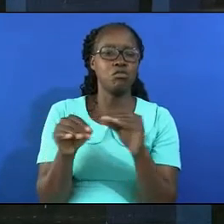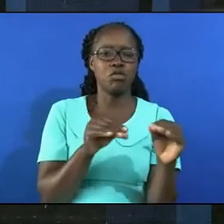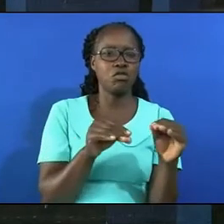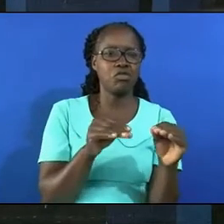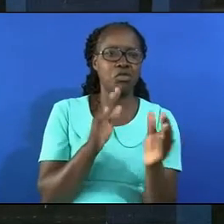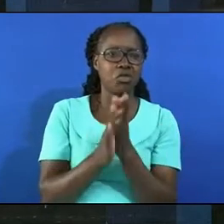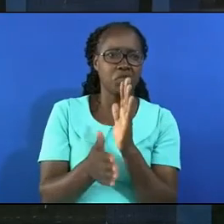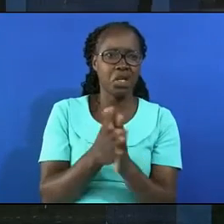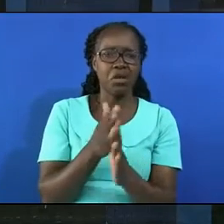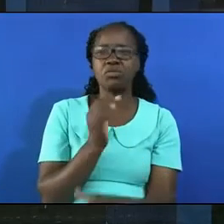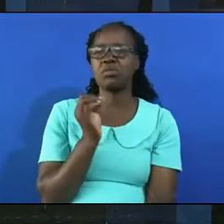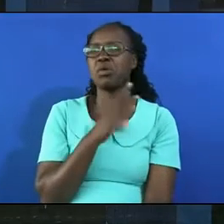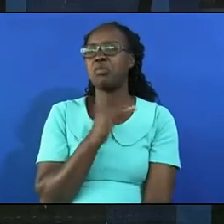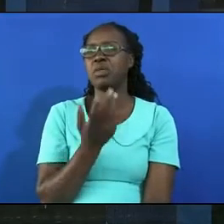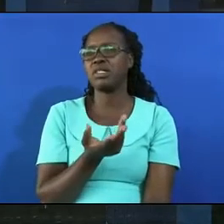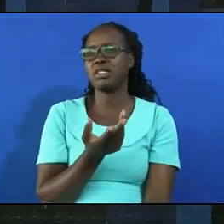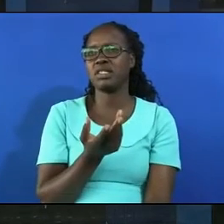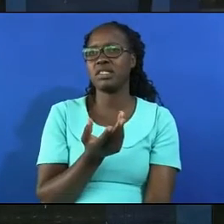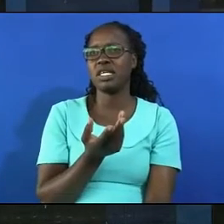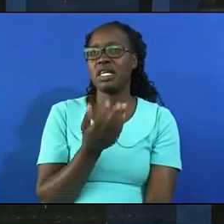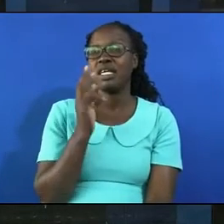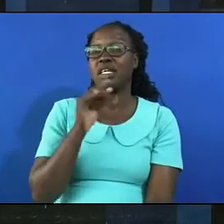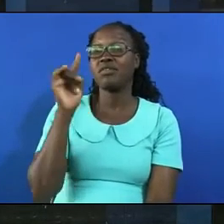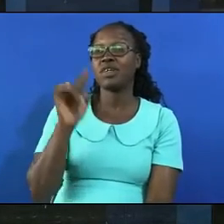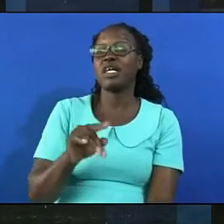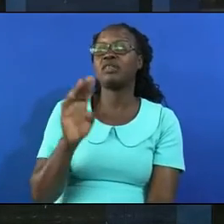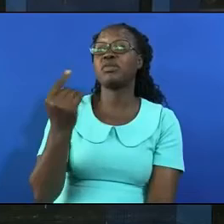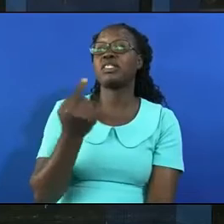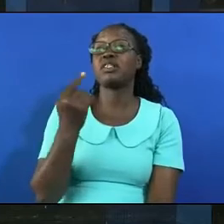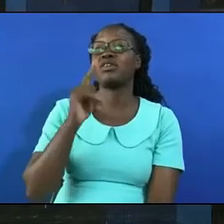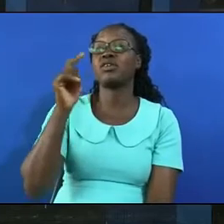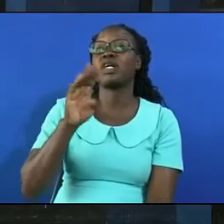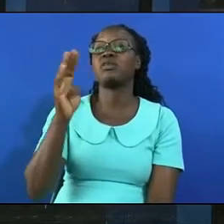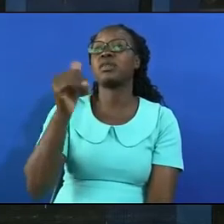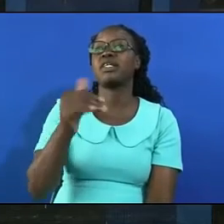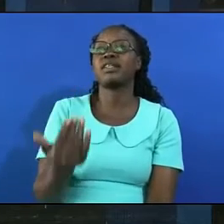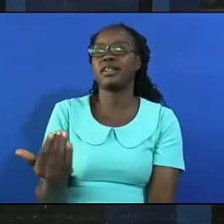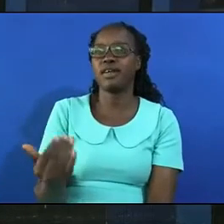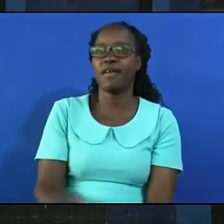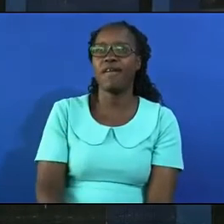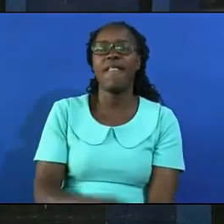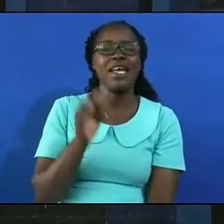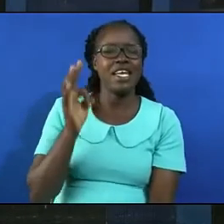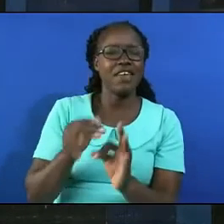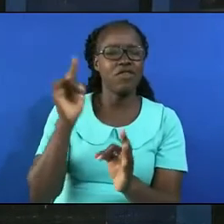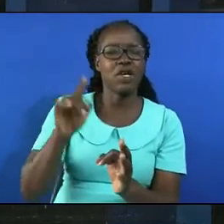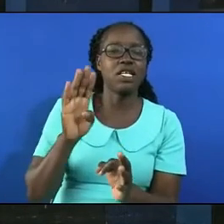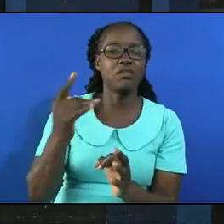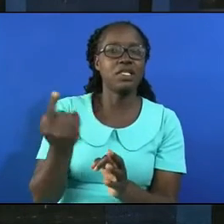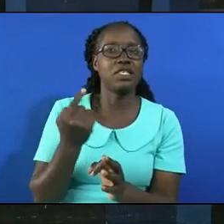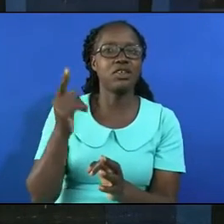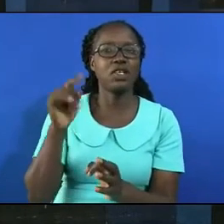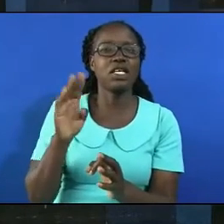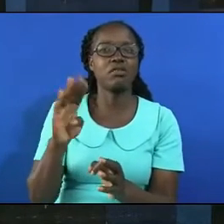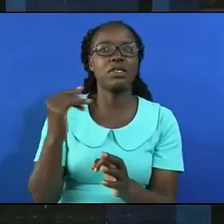without much ado. Hallelujah. If you can't be single, if you can't be